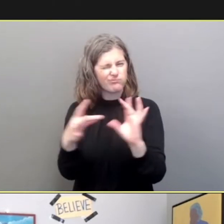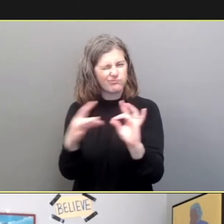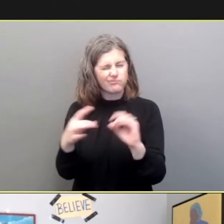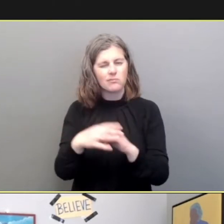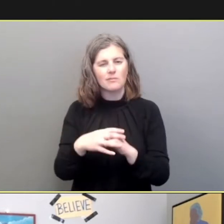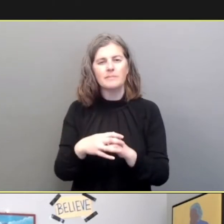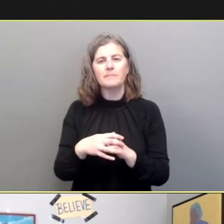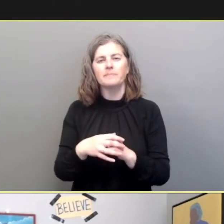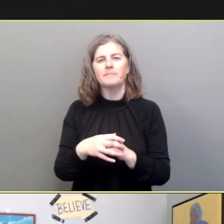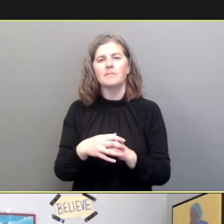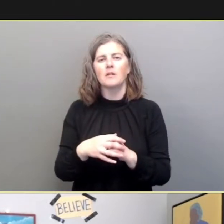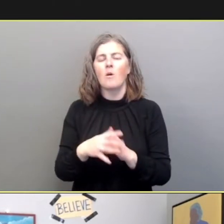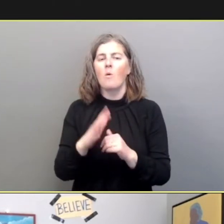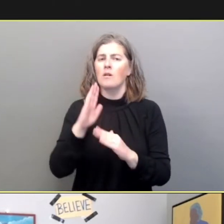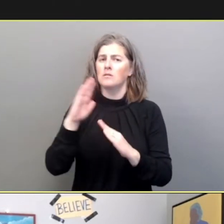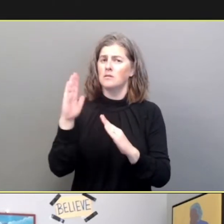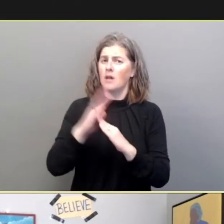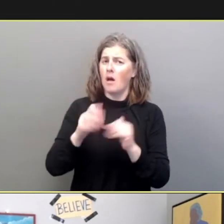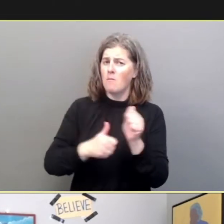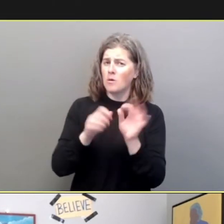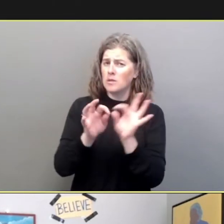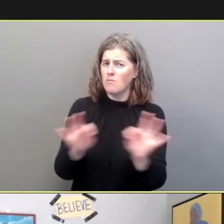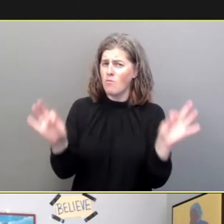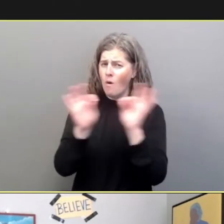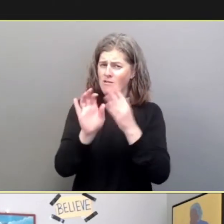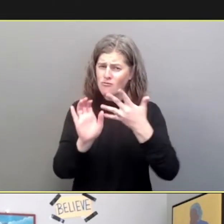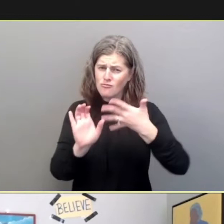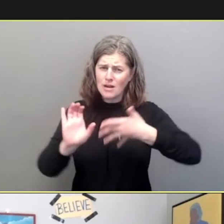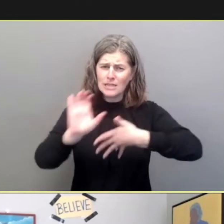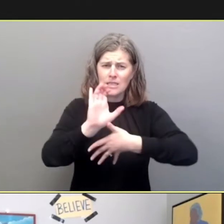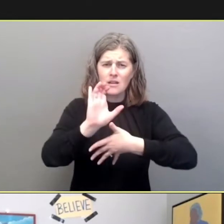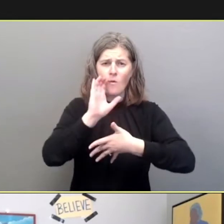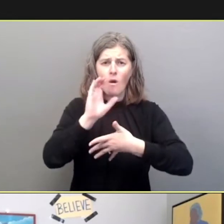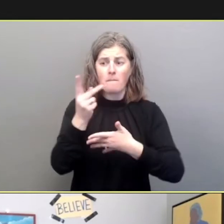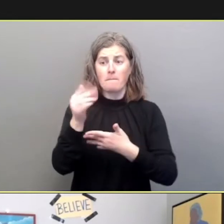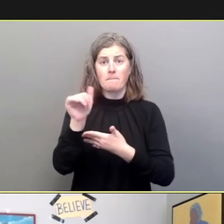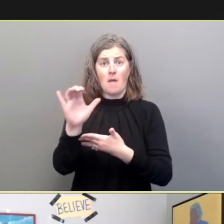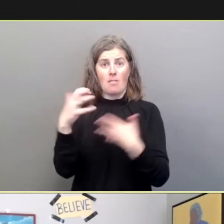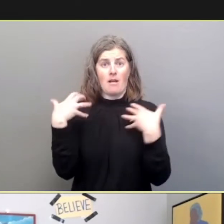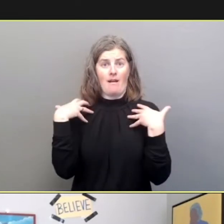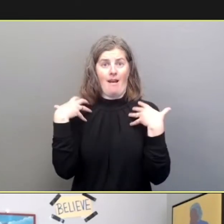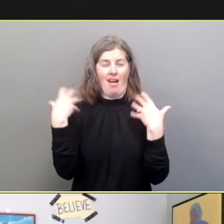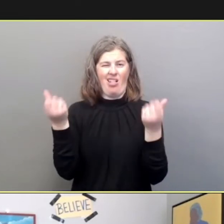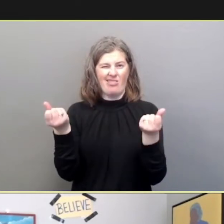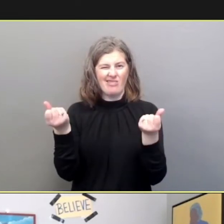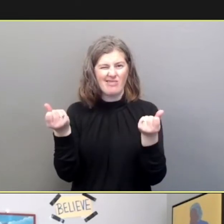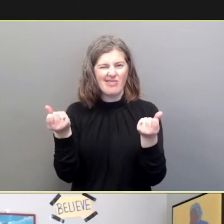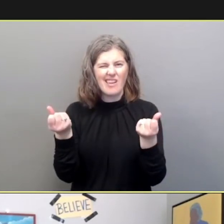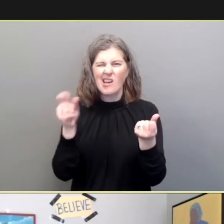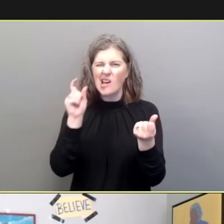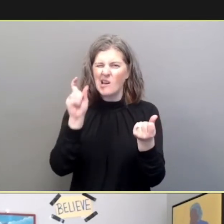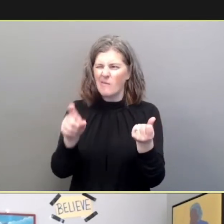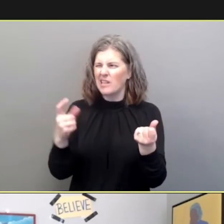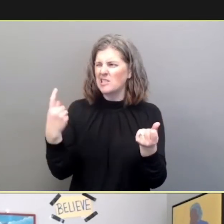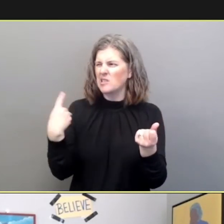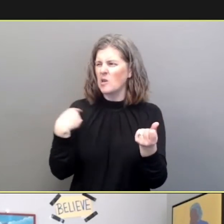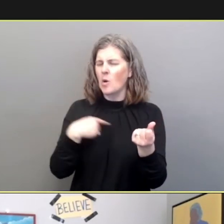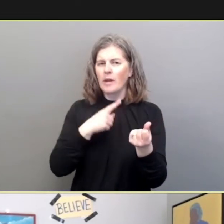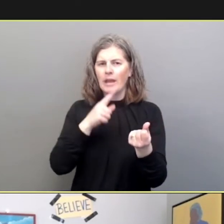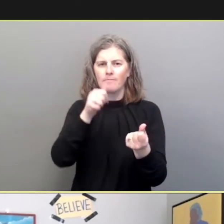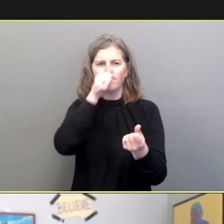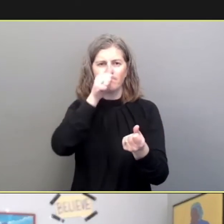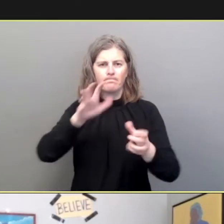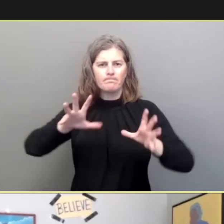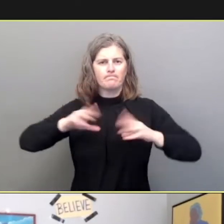I think one of the most important criteria for a public health intervention is it has to be something that we can really live with